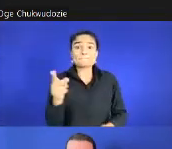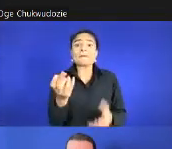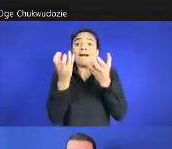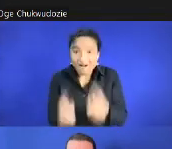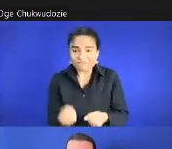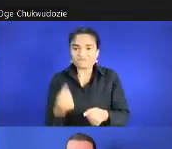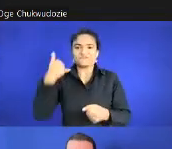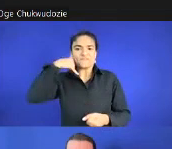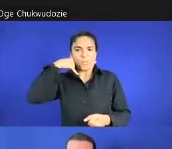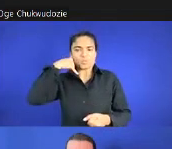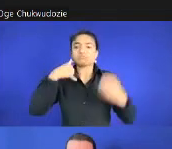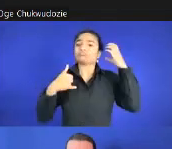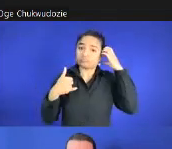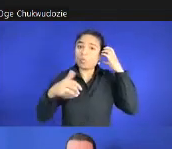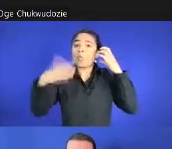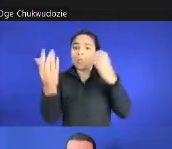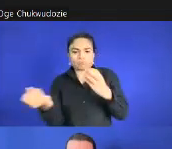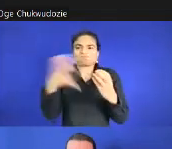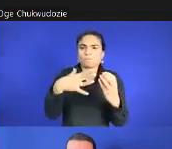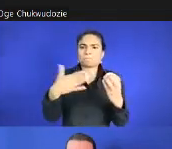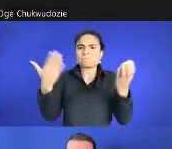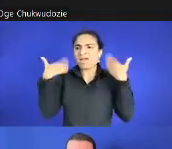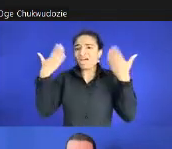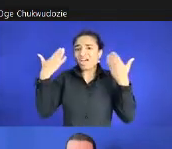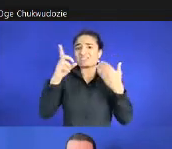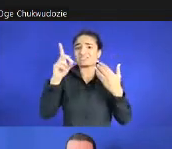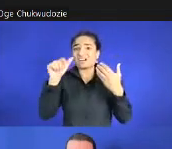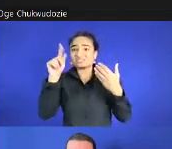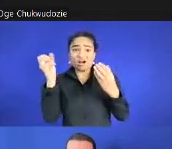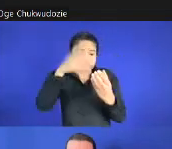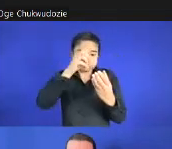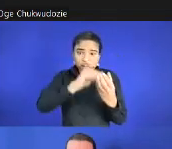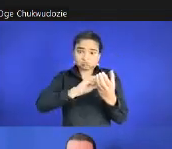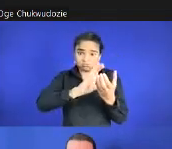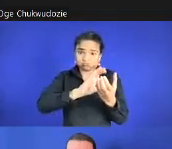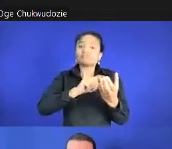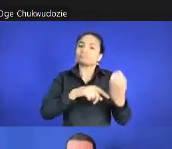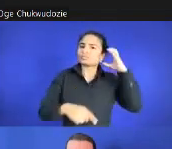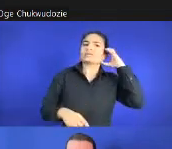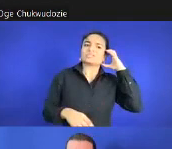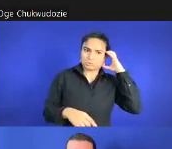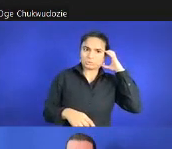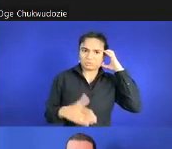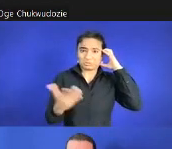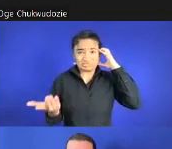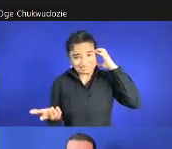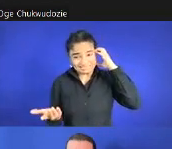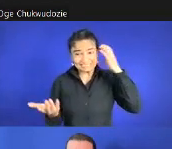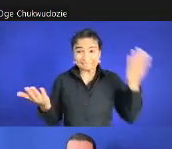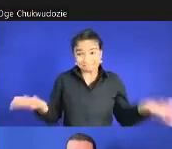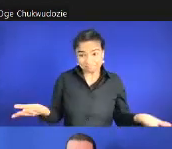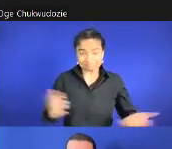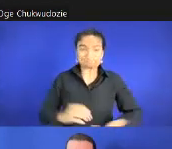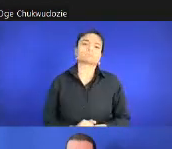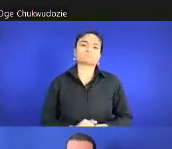So for suggestion boxes also, we have the pros and cons. As providing a private and confidential means you